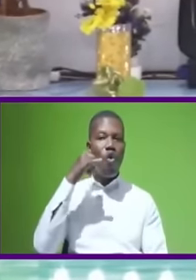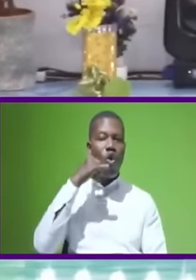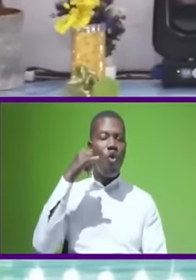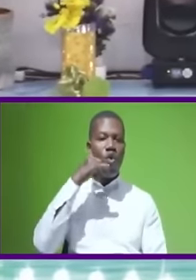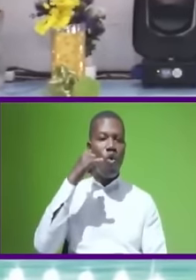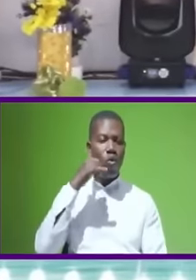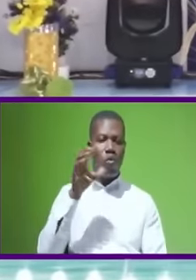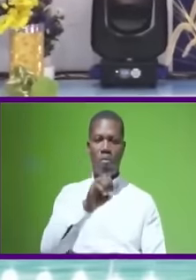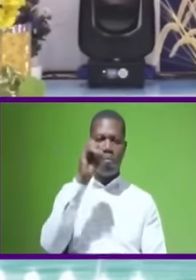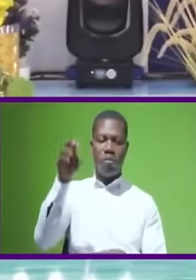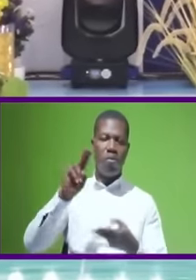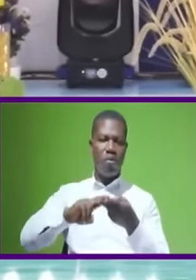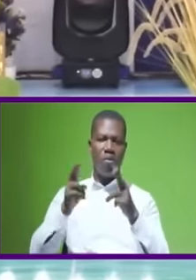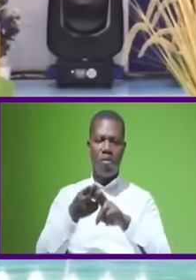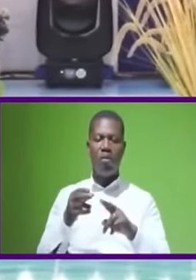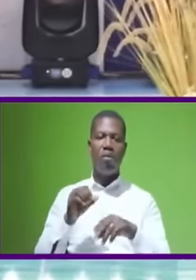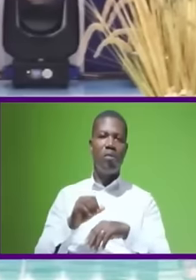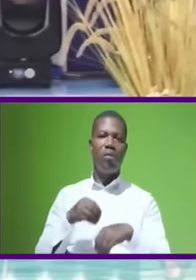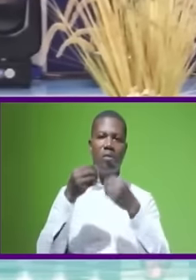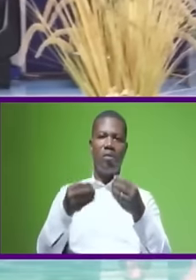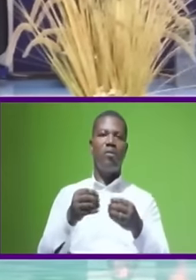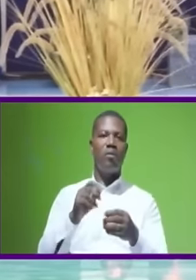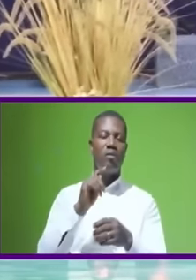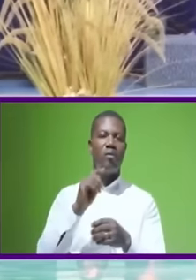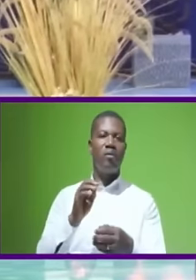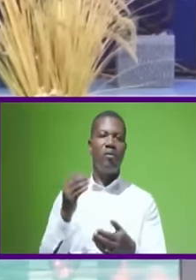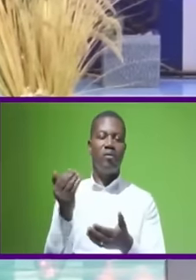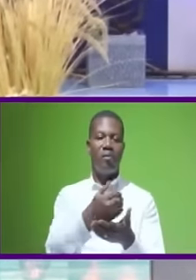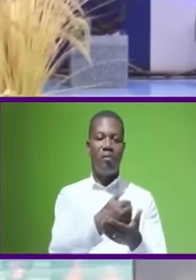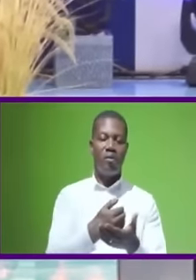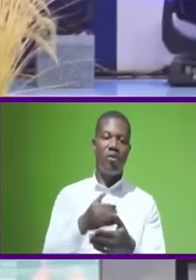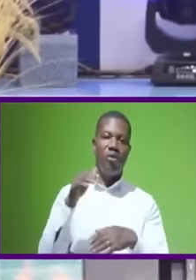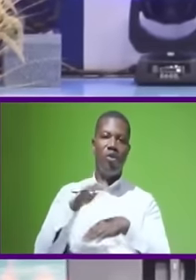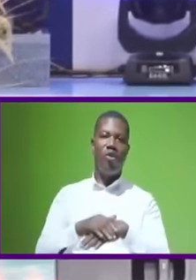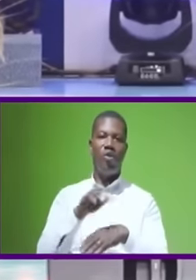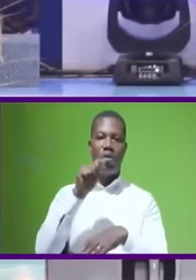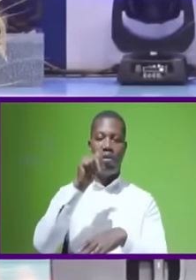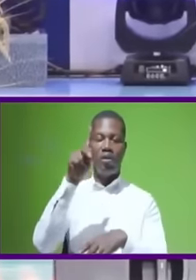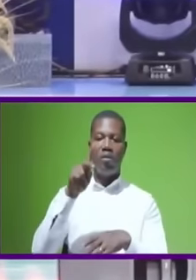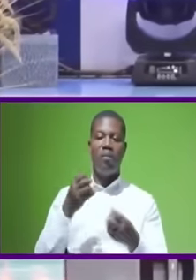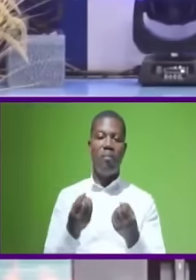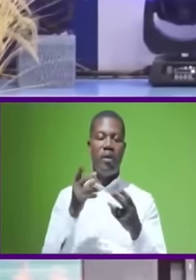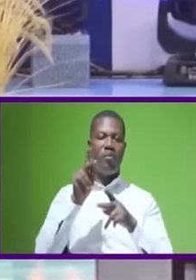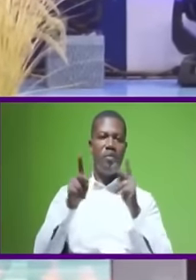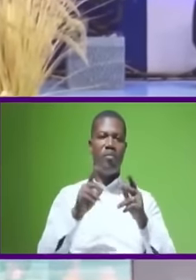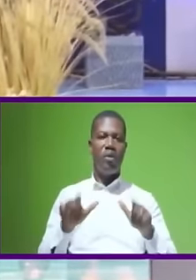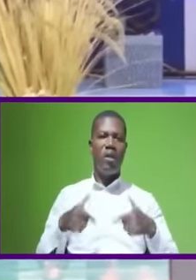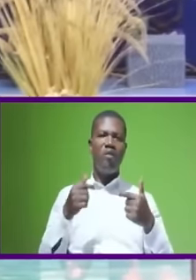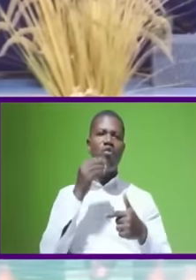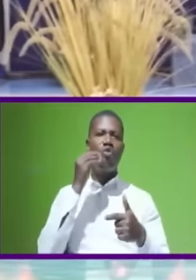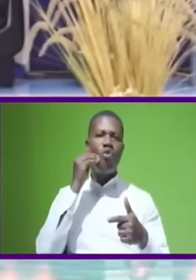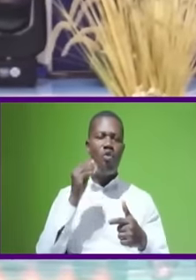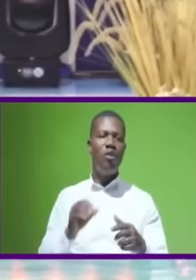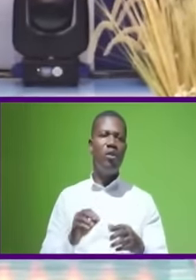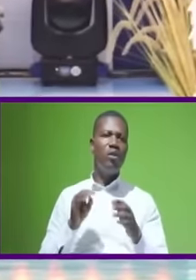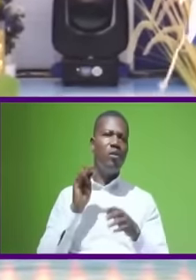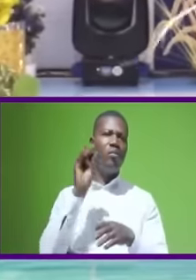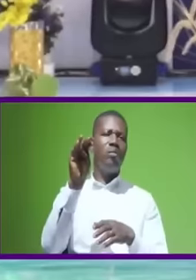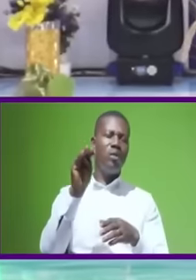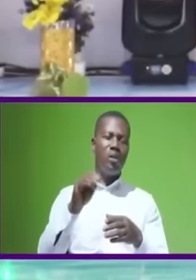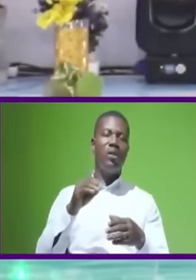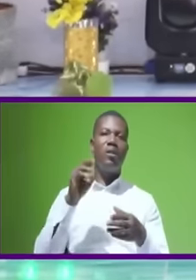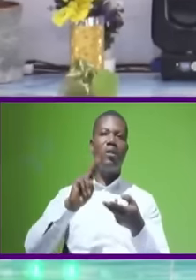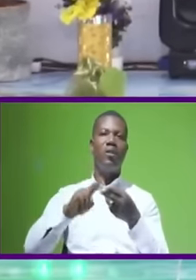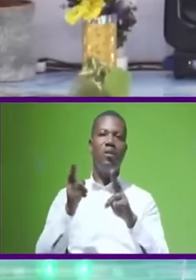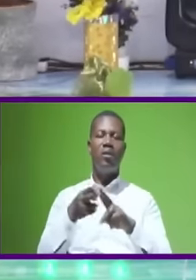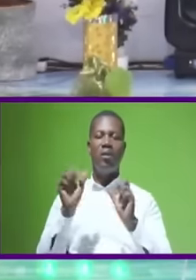so. Now one boy afford there, young boy afford there. Bibrina ne woof ye, young fan numbers into so. No one to be more